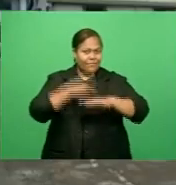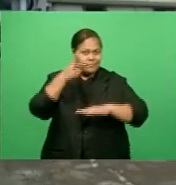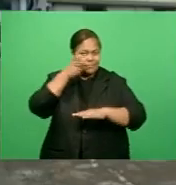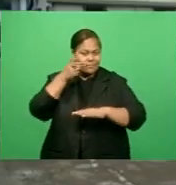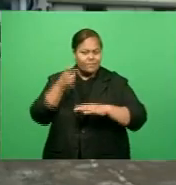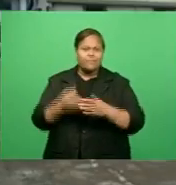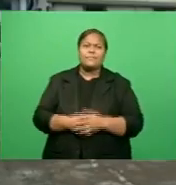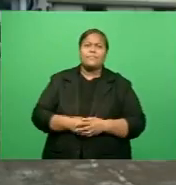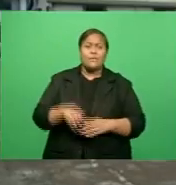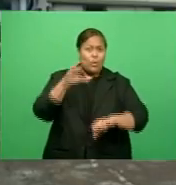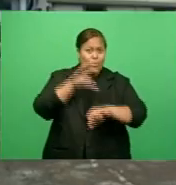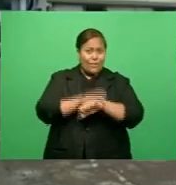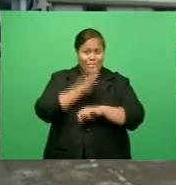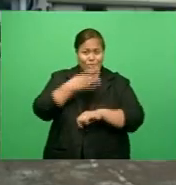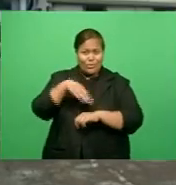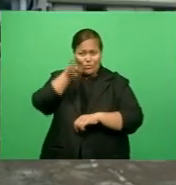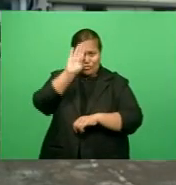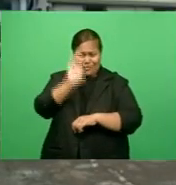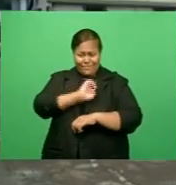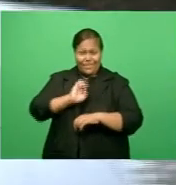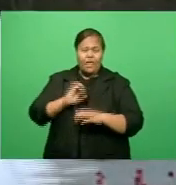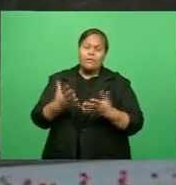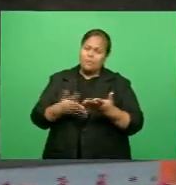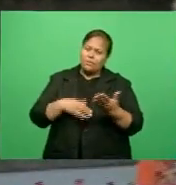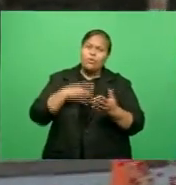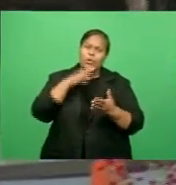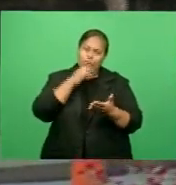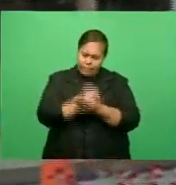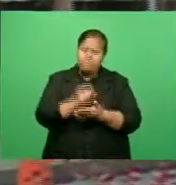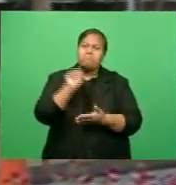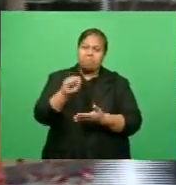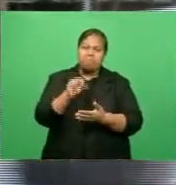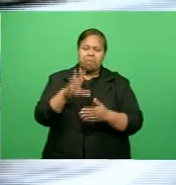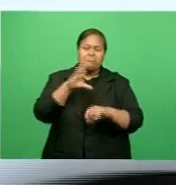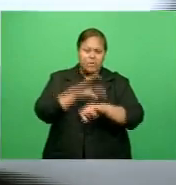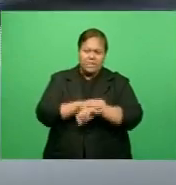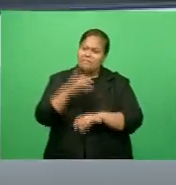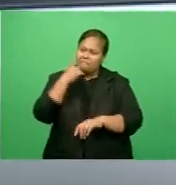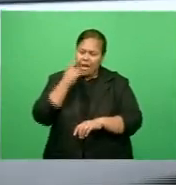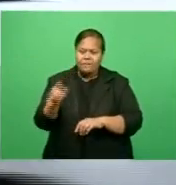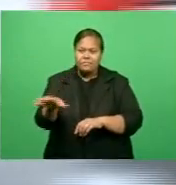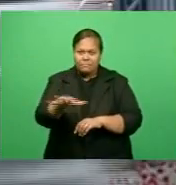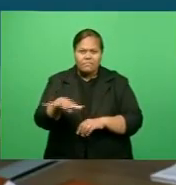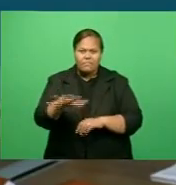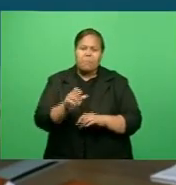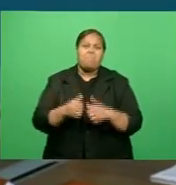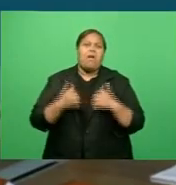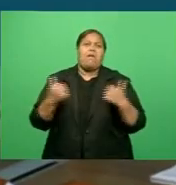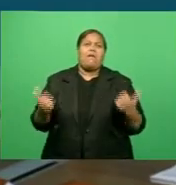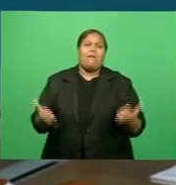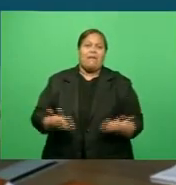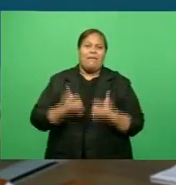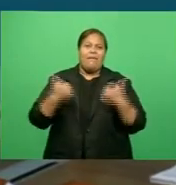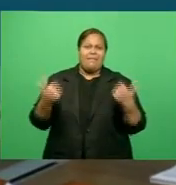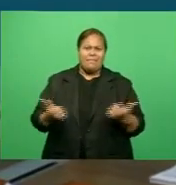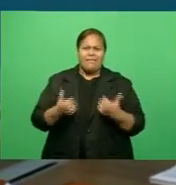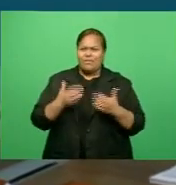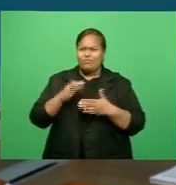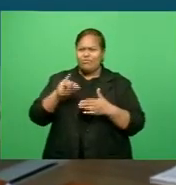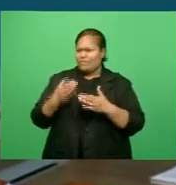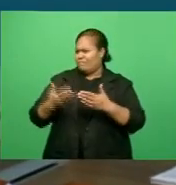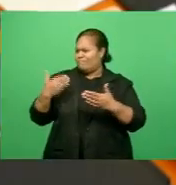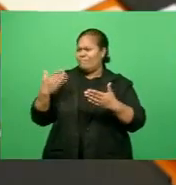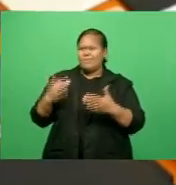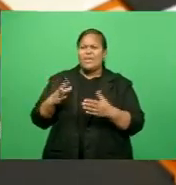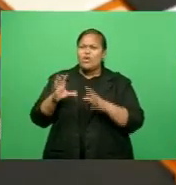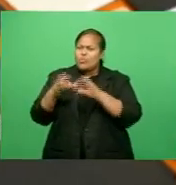confirms a number of companies were defrauded and a large number of recoveries have been made. In a recent scam, a group of men posing as businessmen